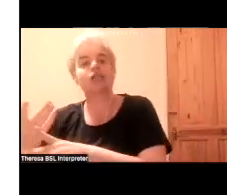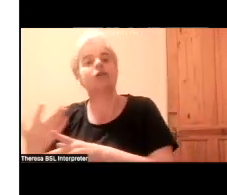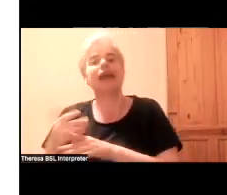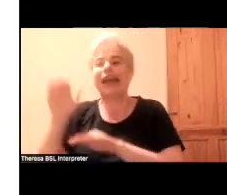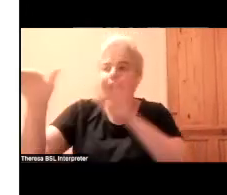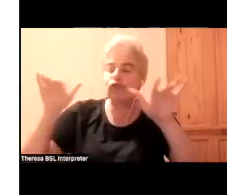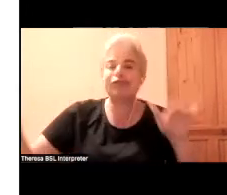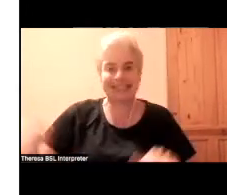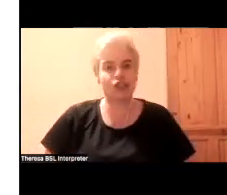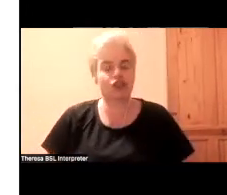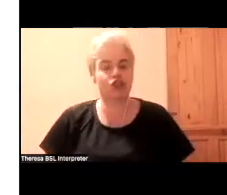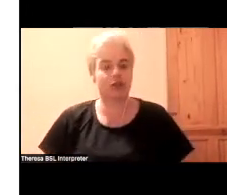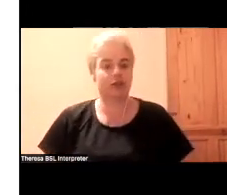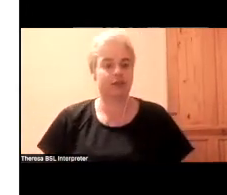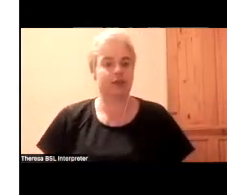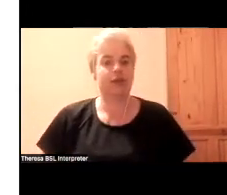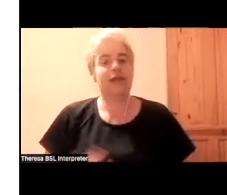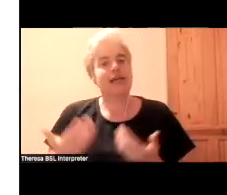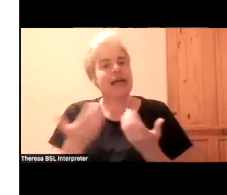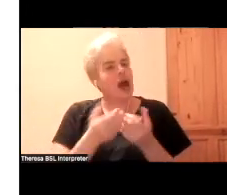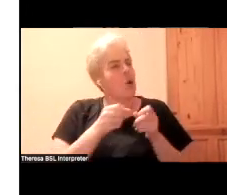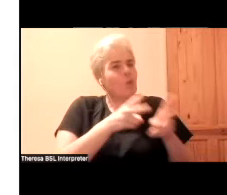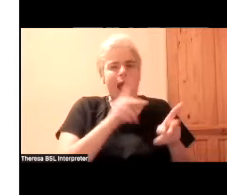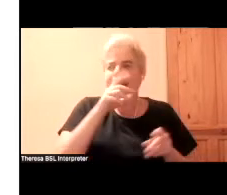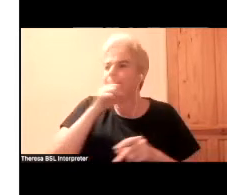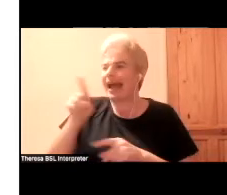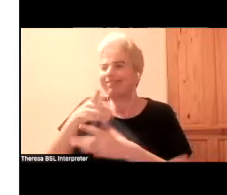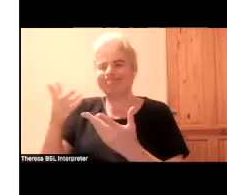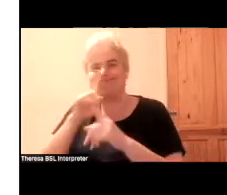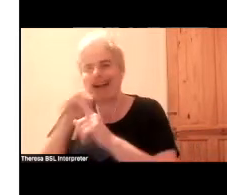outreach in a way that men couldn't.